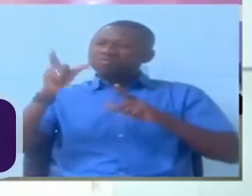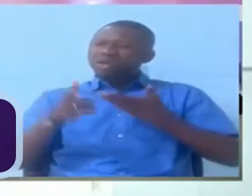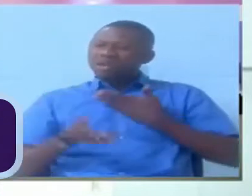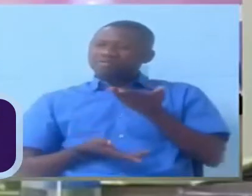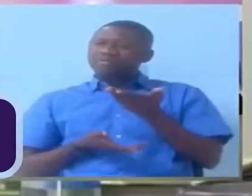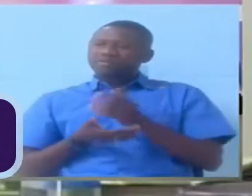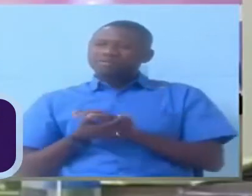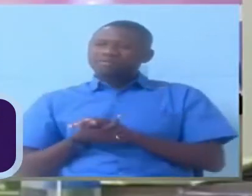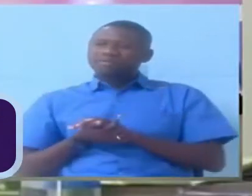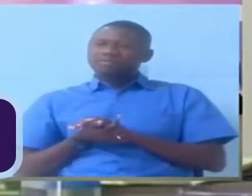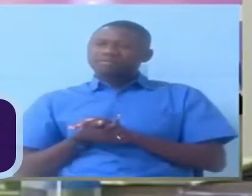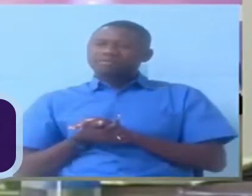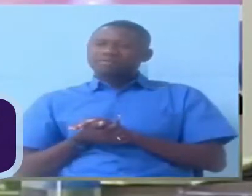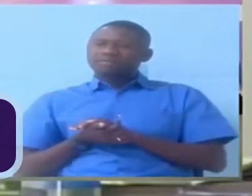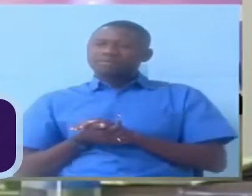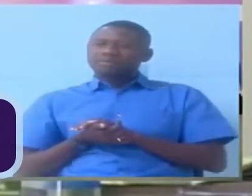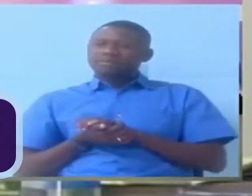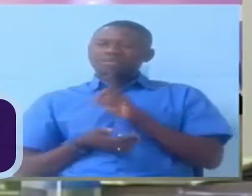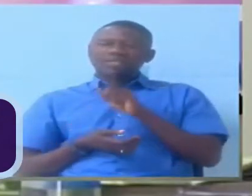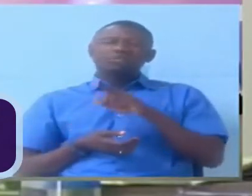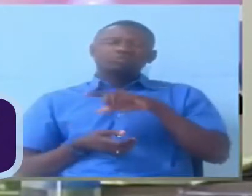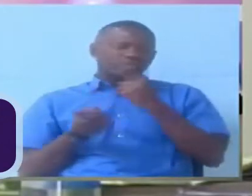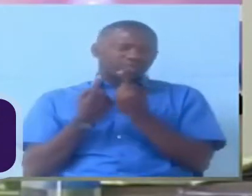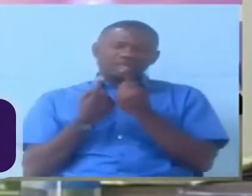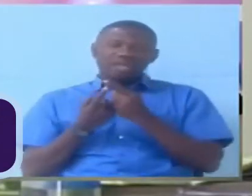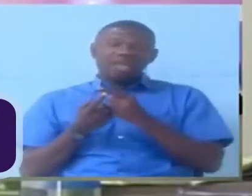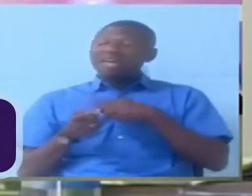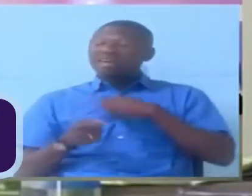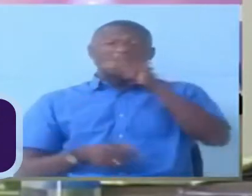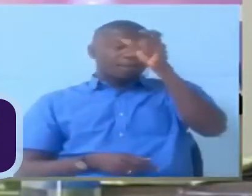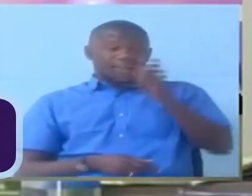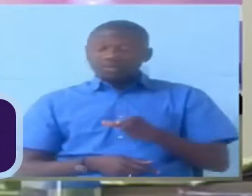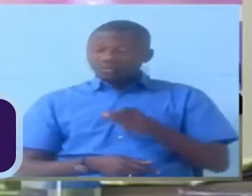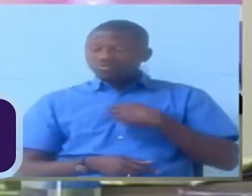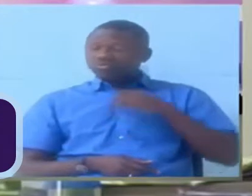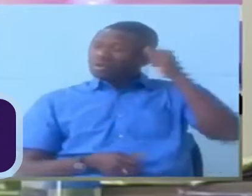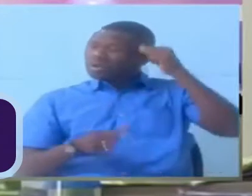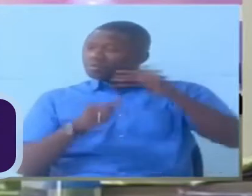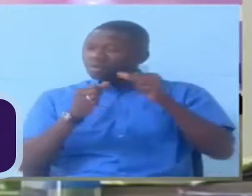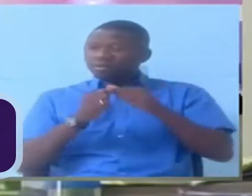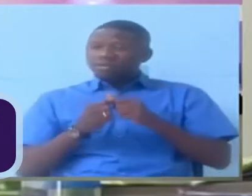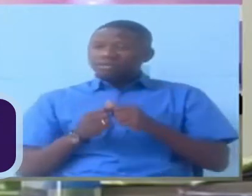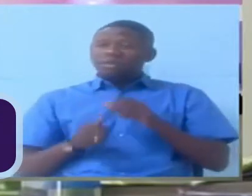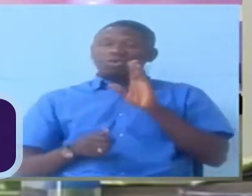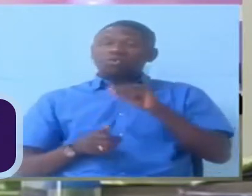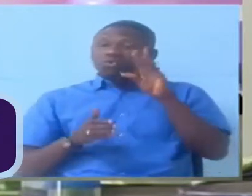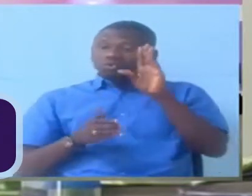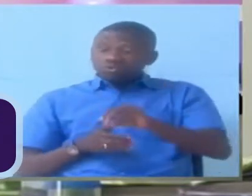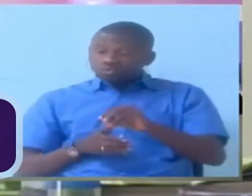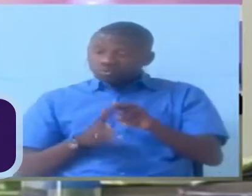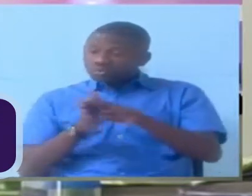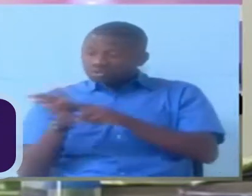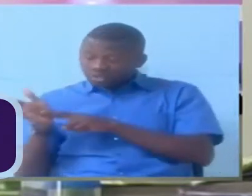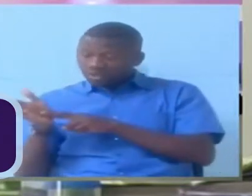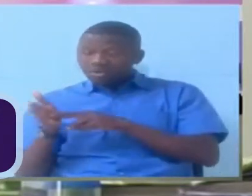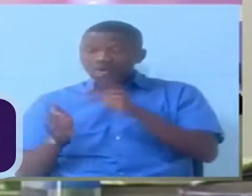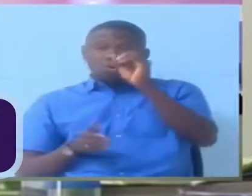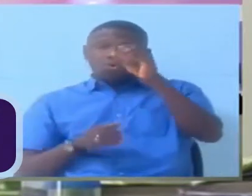file, they are just for your personal upkeeping. Certificate o lolu bi je bu ka la fi yolu ke la file o ko no ifo ngale ka wolu